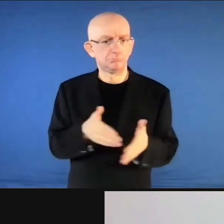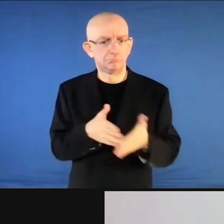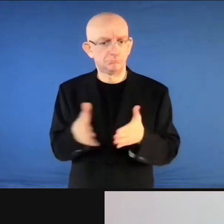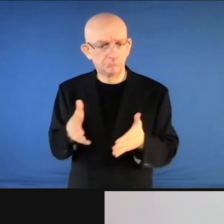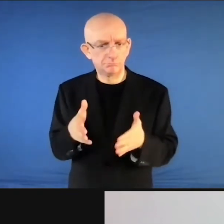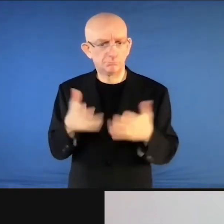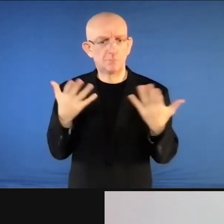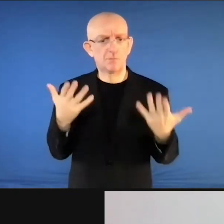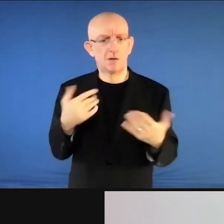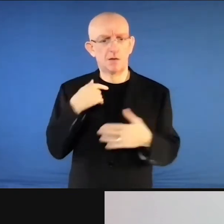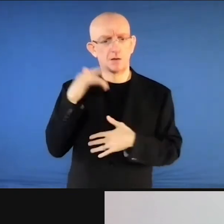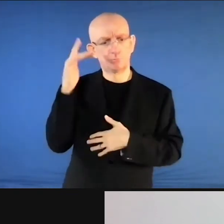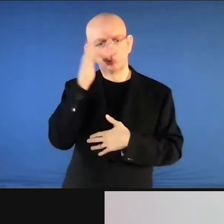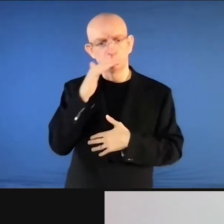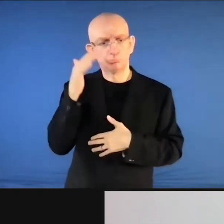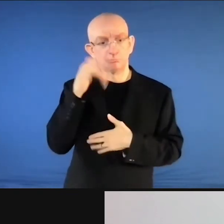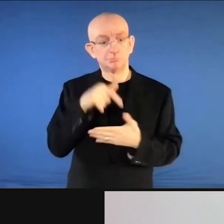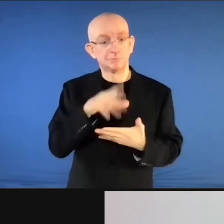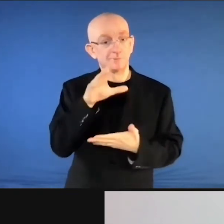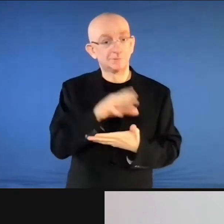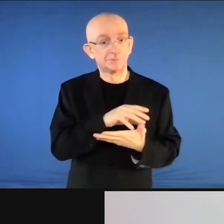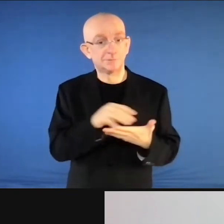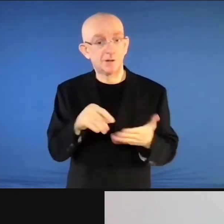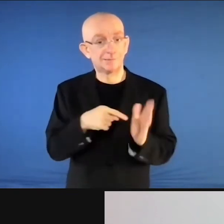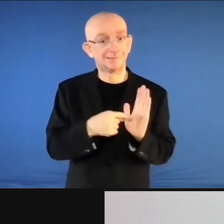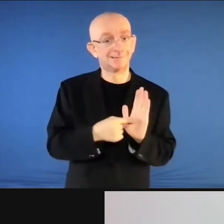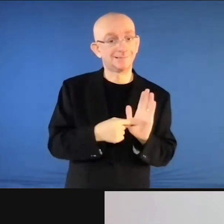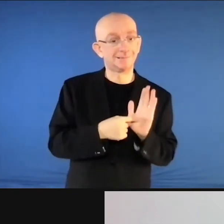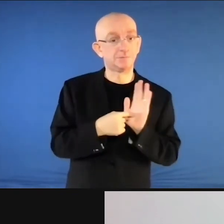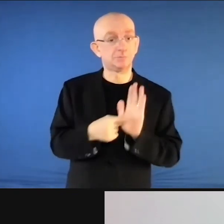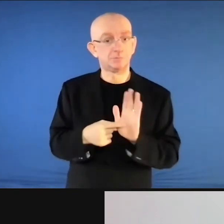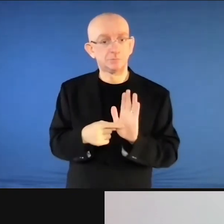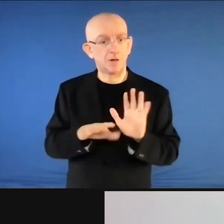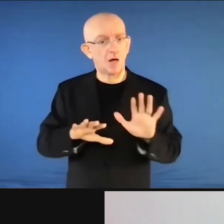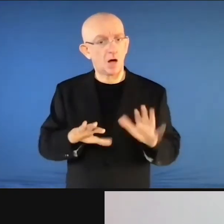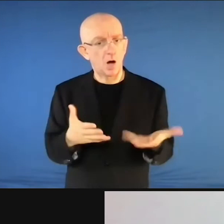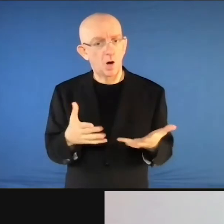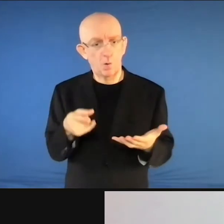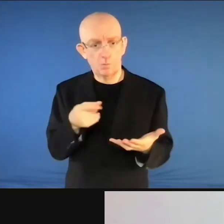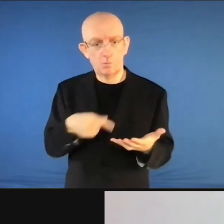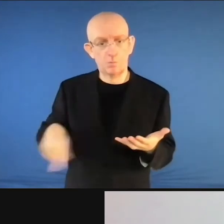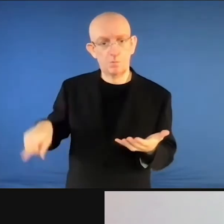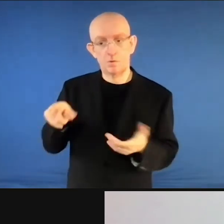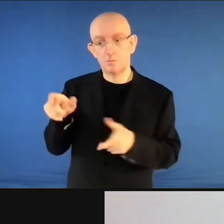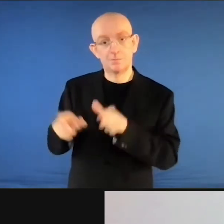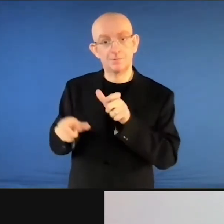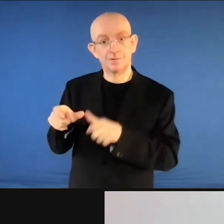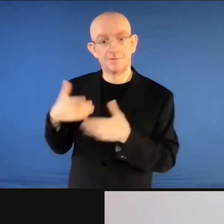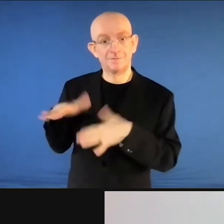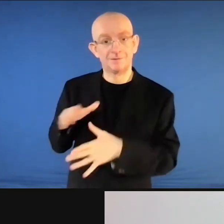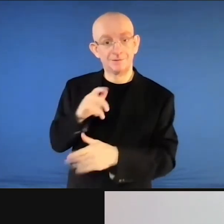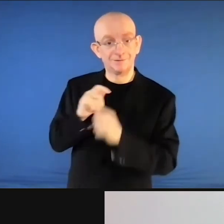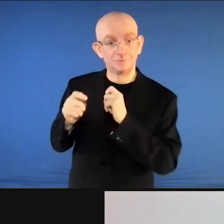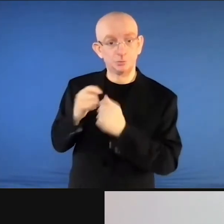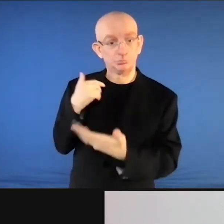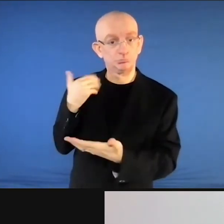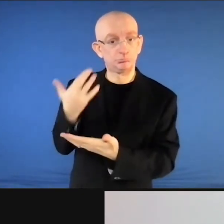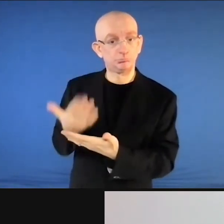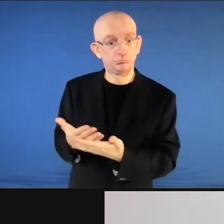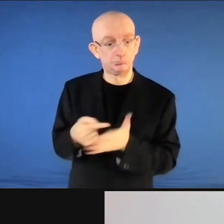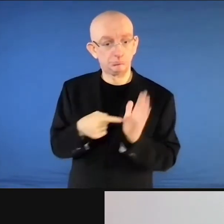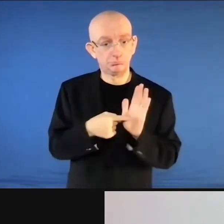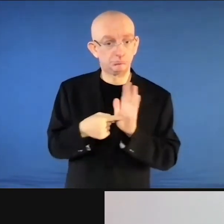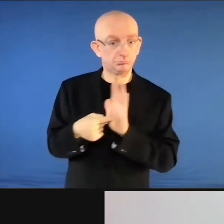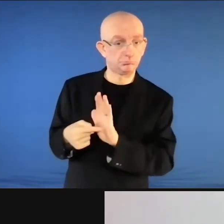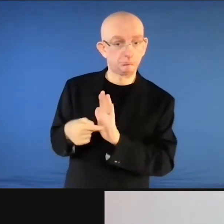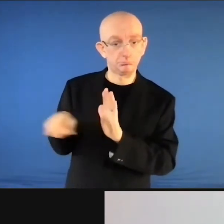to participants of the study and those that would potentially be impacted by its recommendations? Now, Abulon, you spoke a bit about